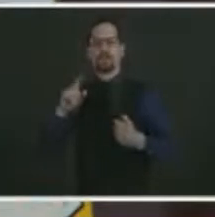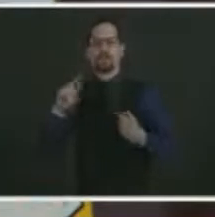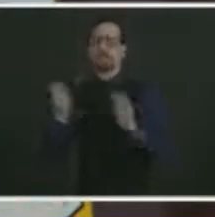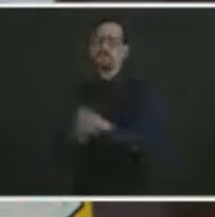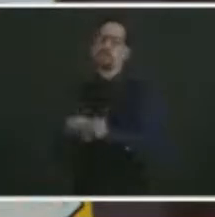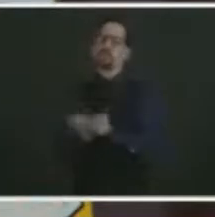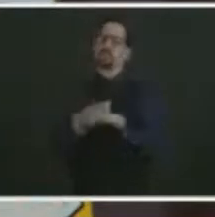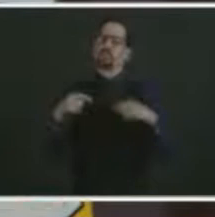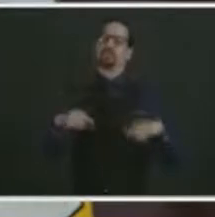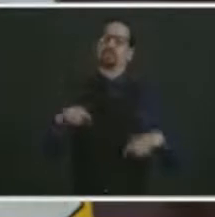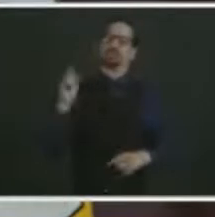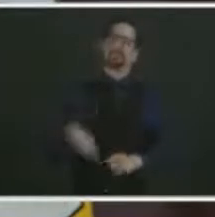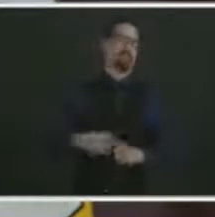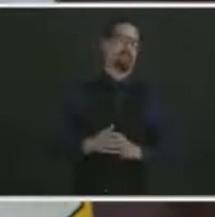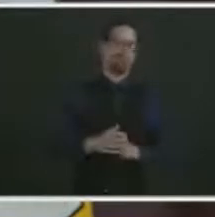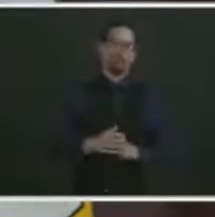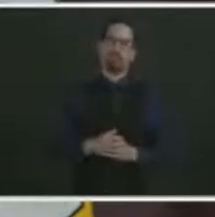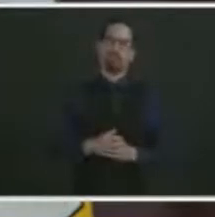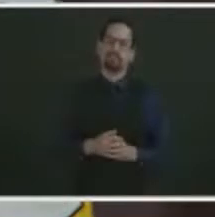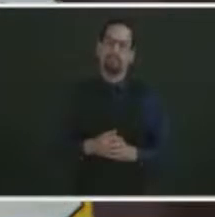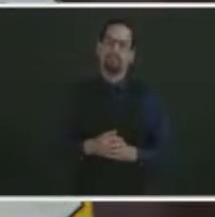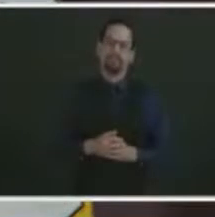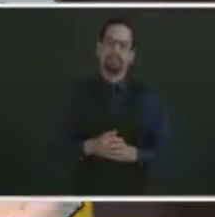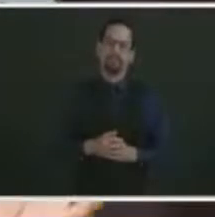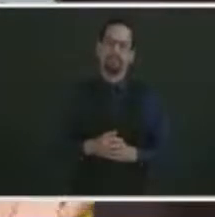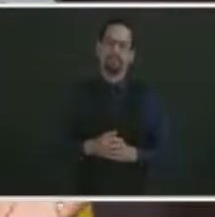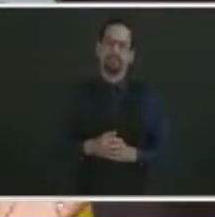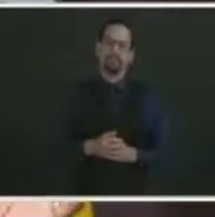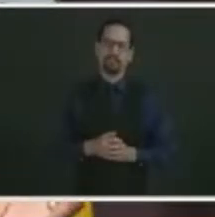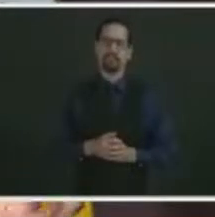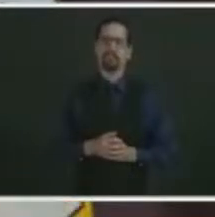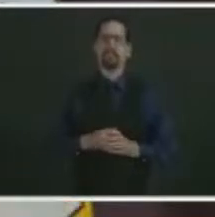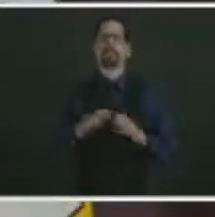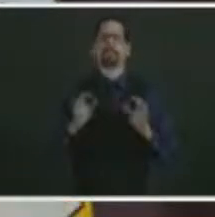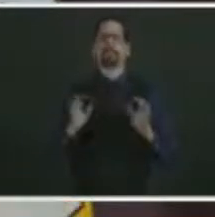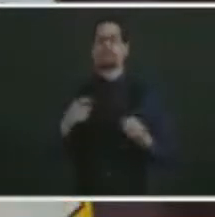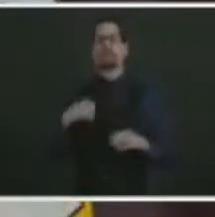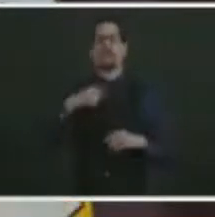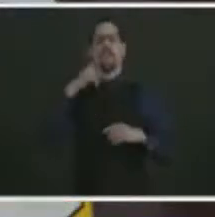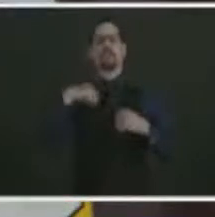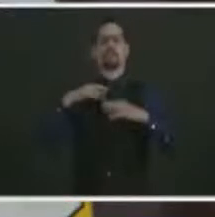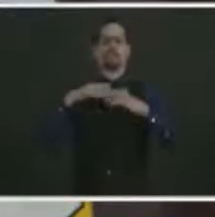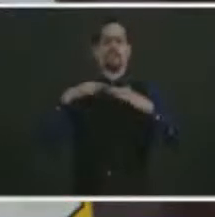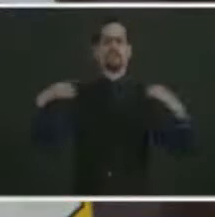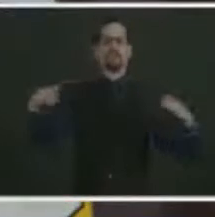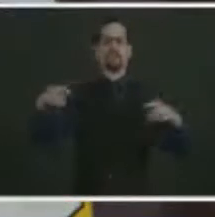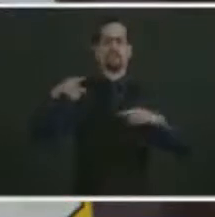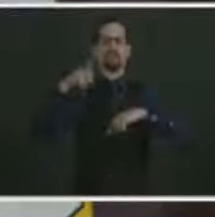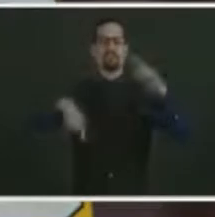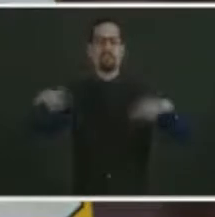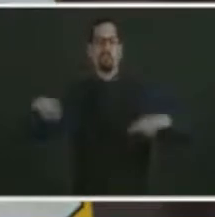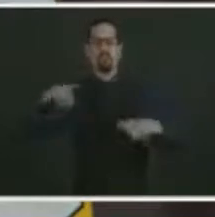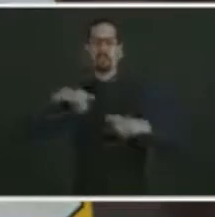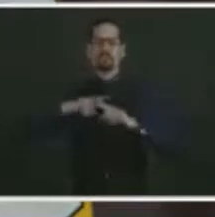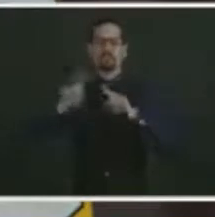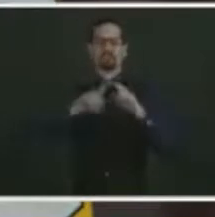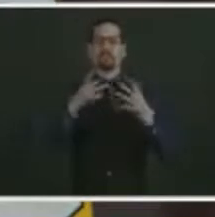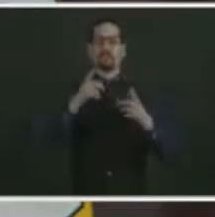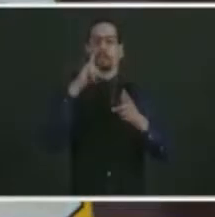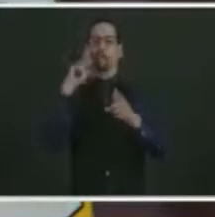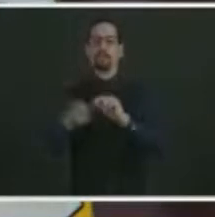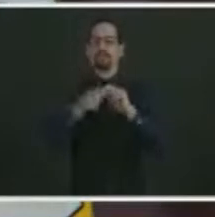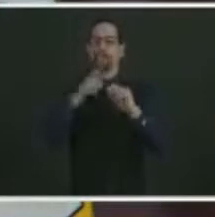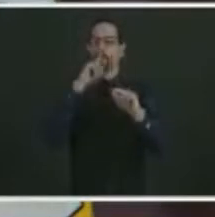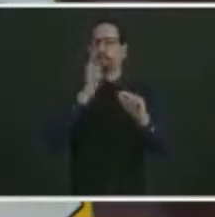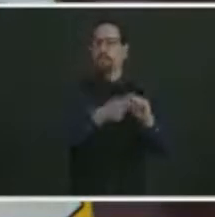actually very proud of my record of diversifying the bench, and I'll wait until I get the list from the JNC and